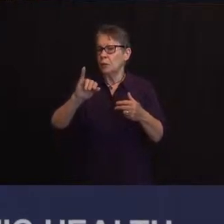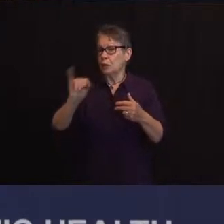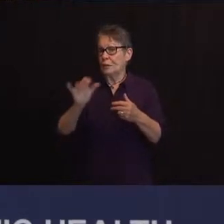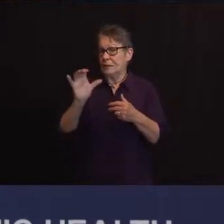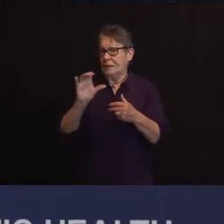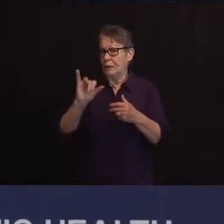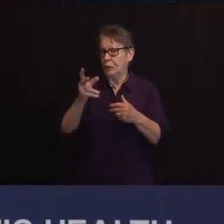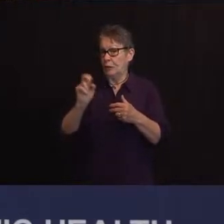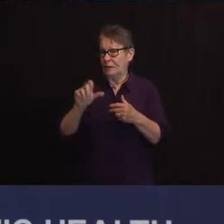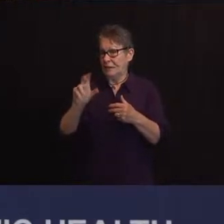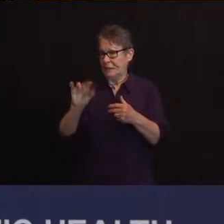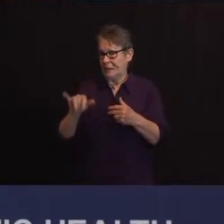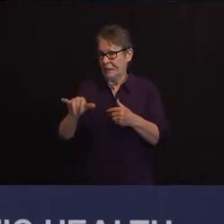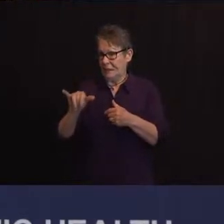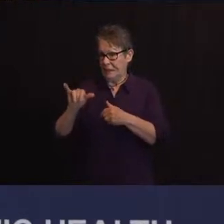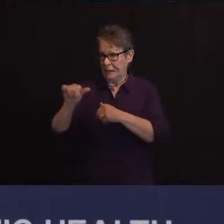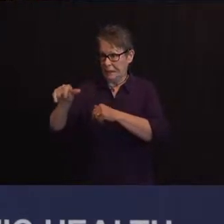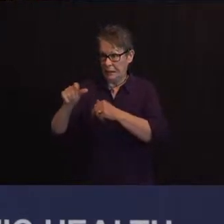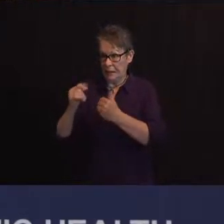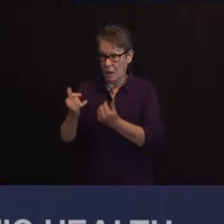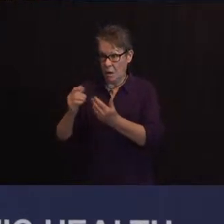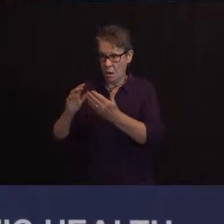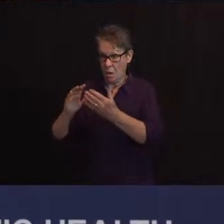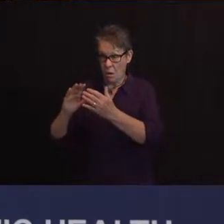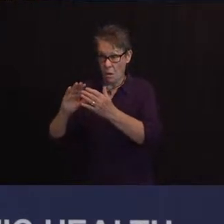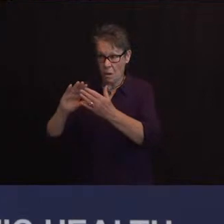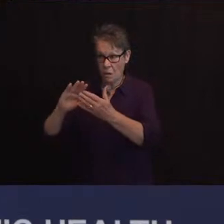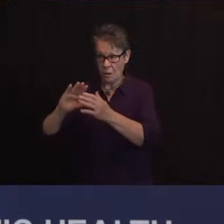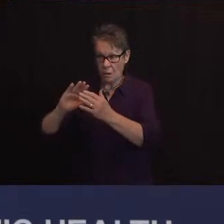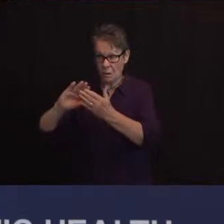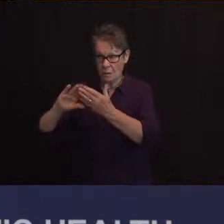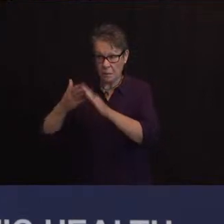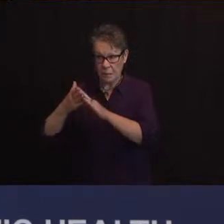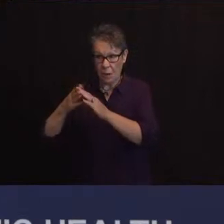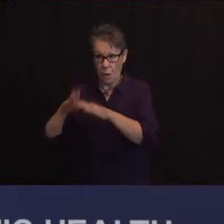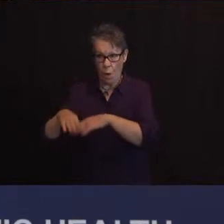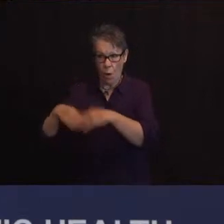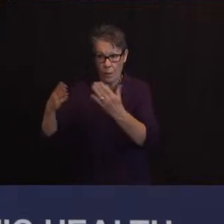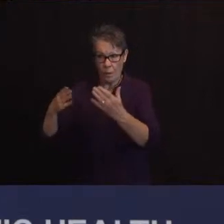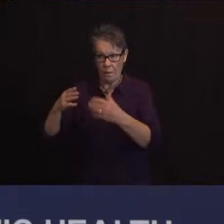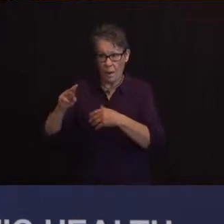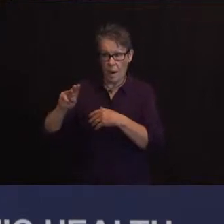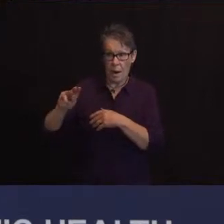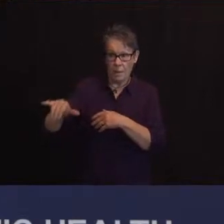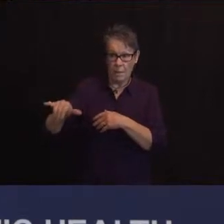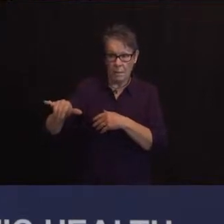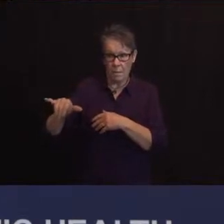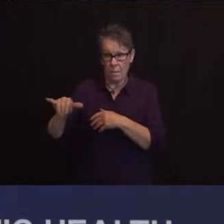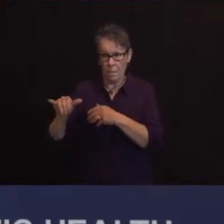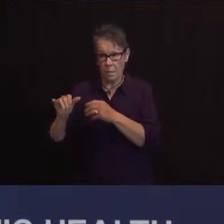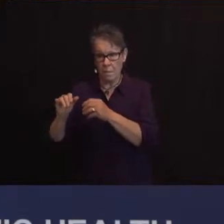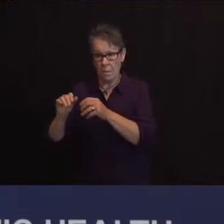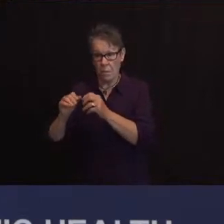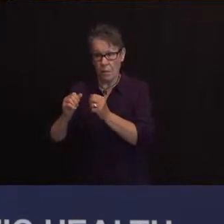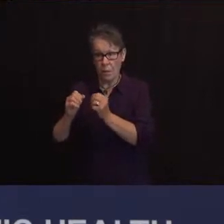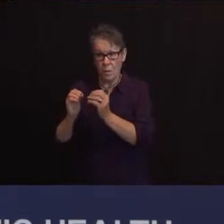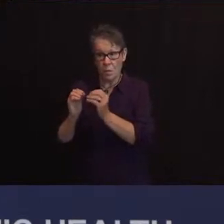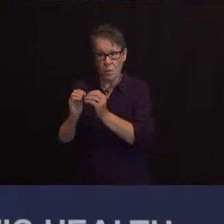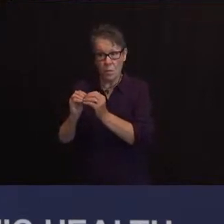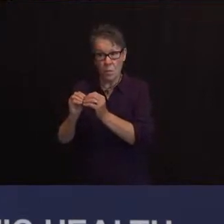municipal workers back at their assigned desks as early as May? And are you considering reopening offices for state